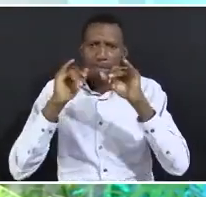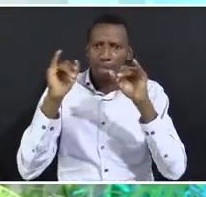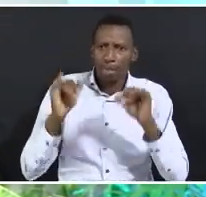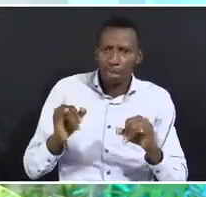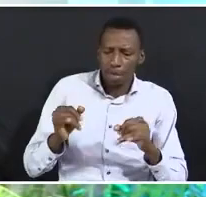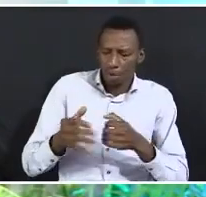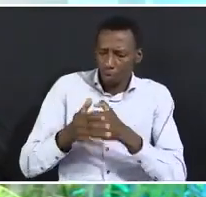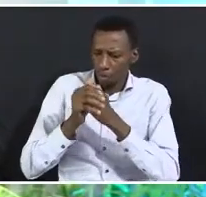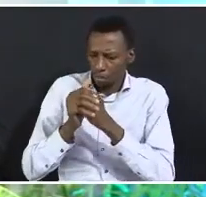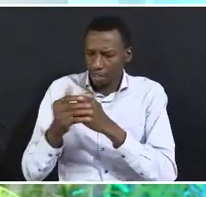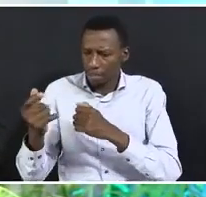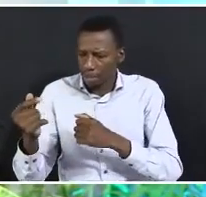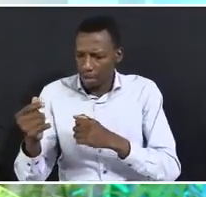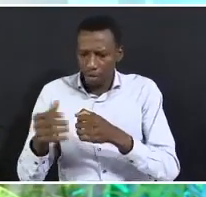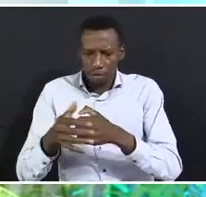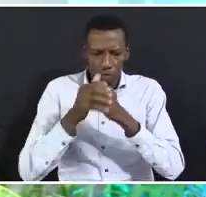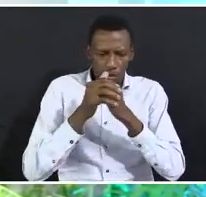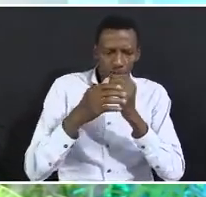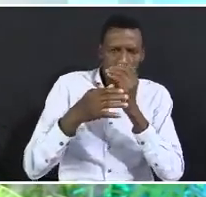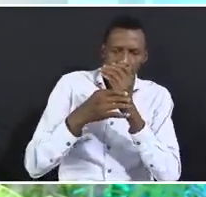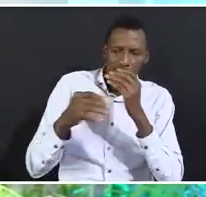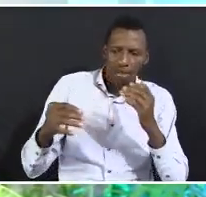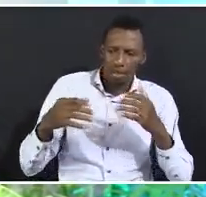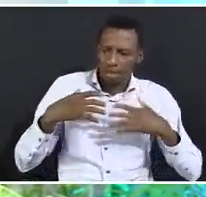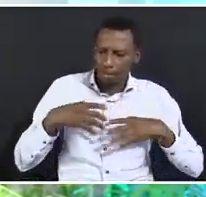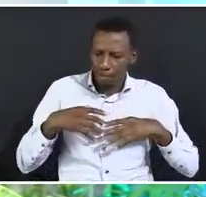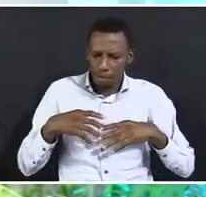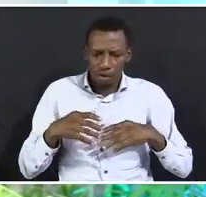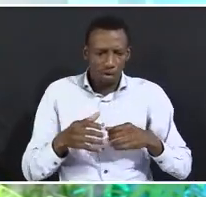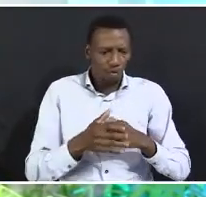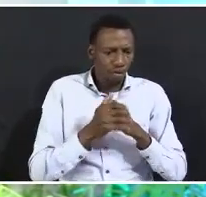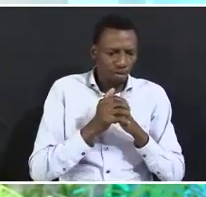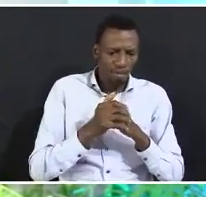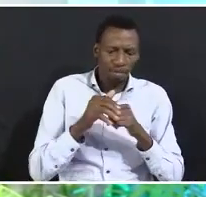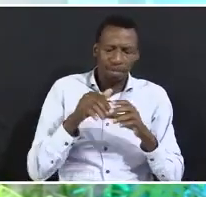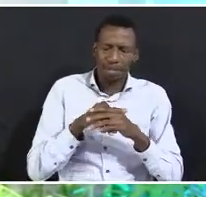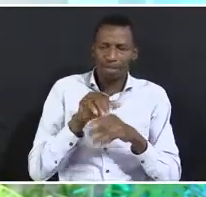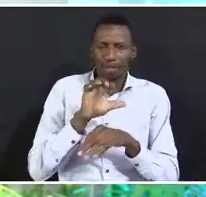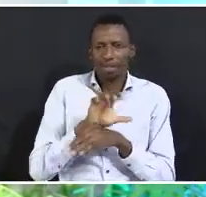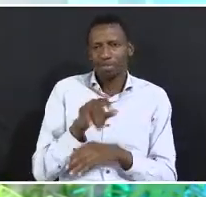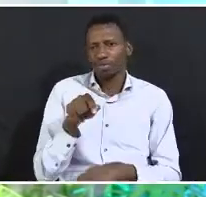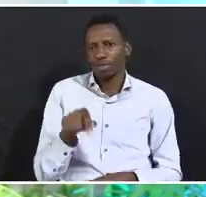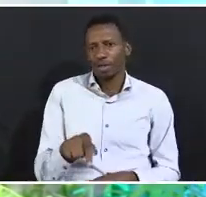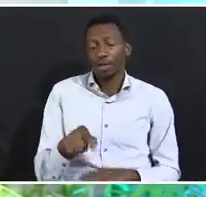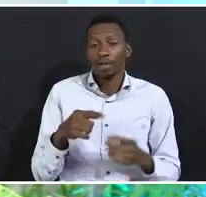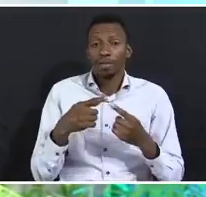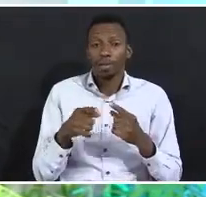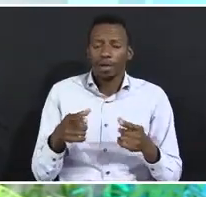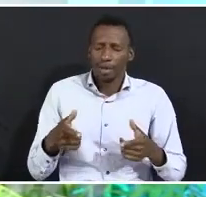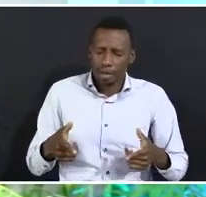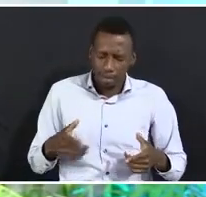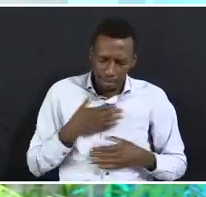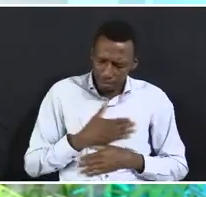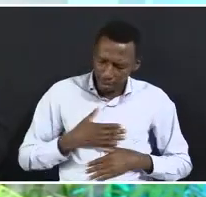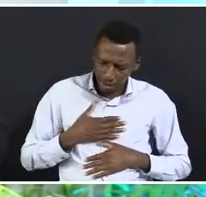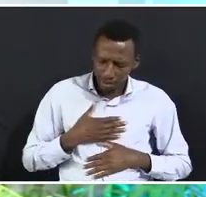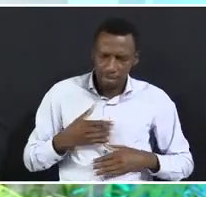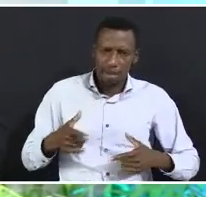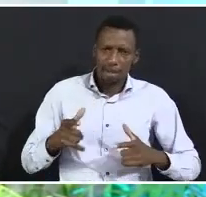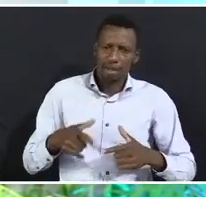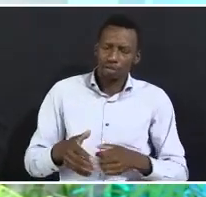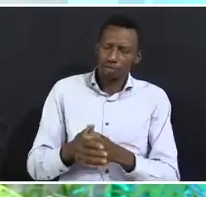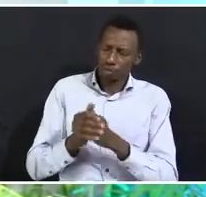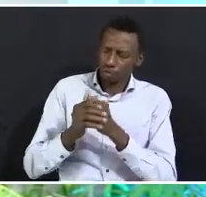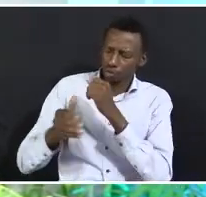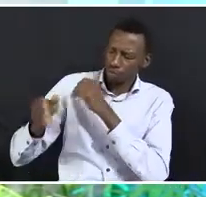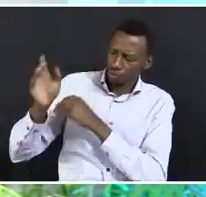money today. It's the idols that people even worship in church today. But let us worship God, who is the author